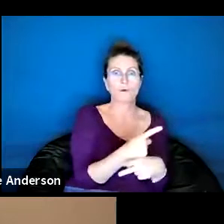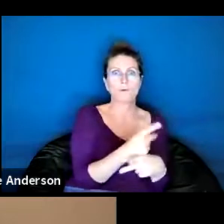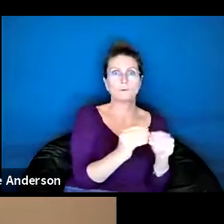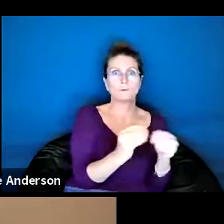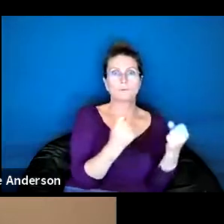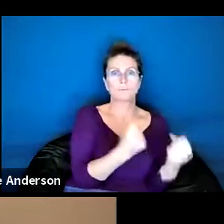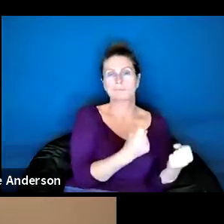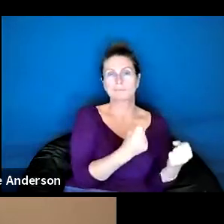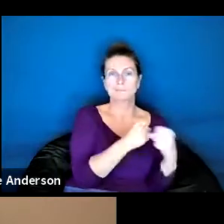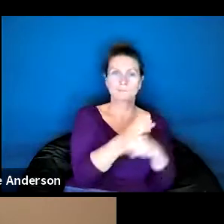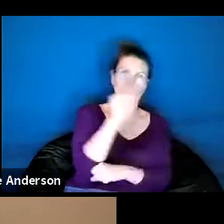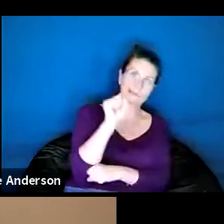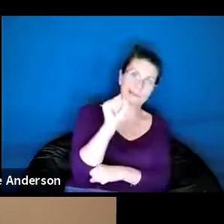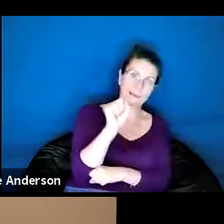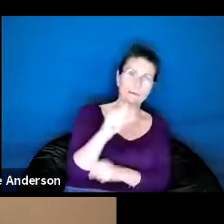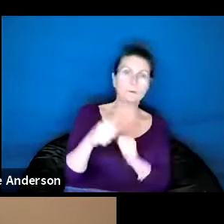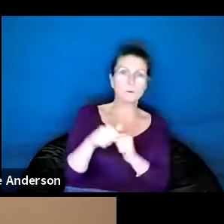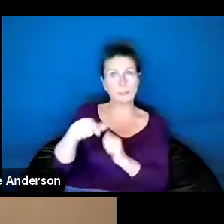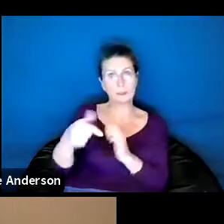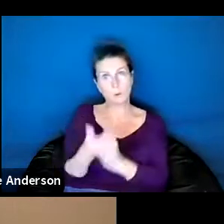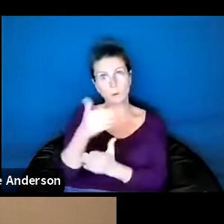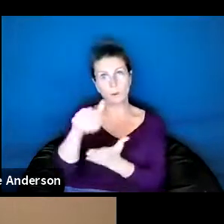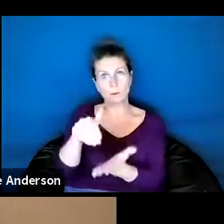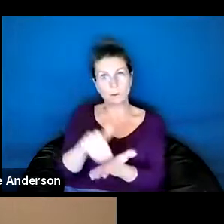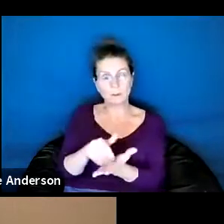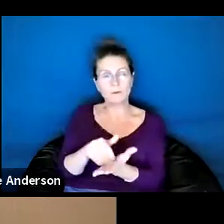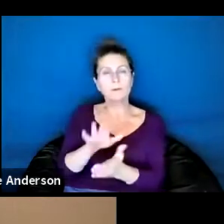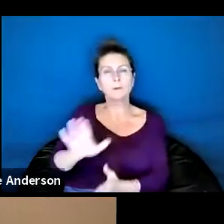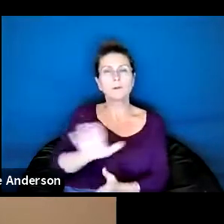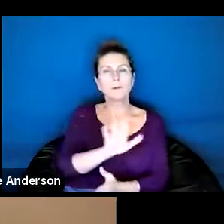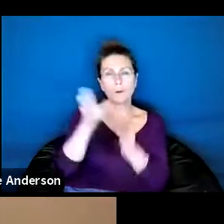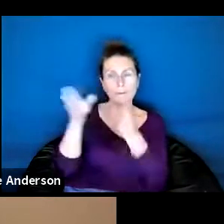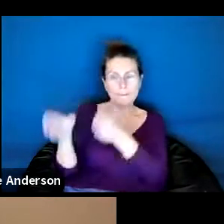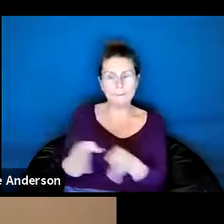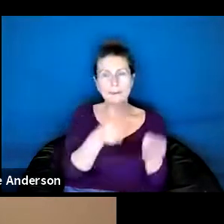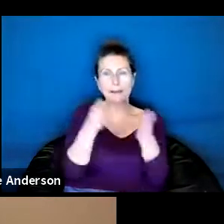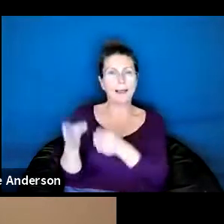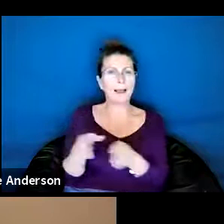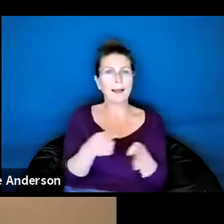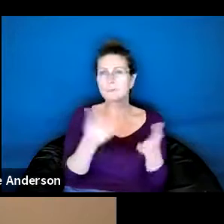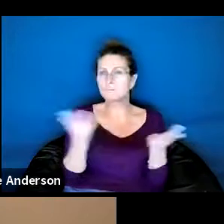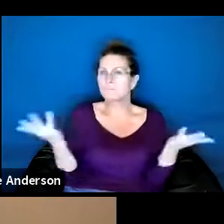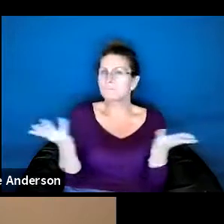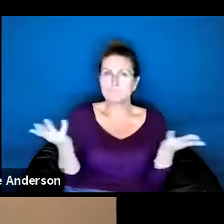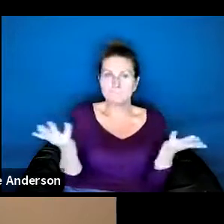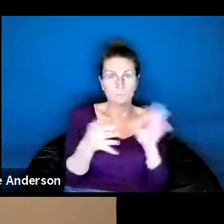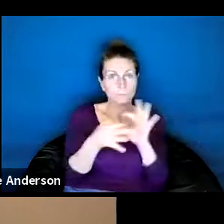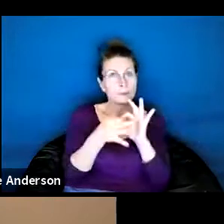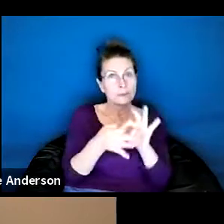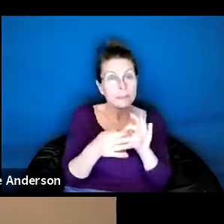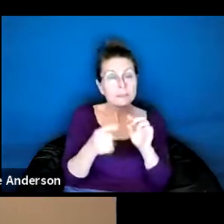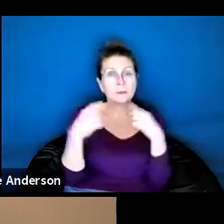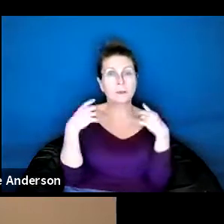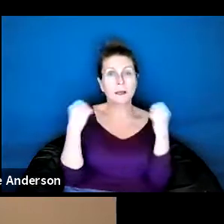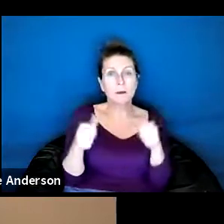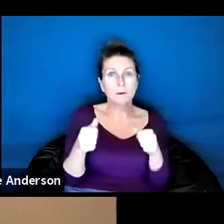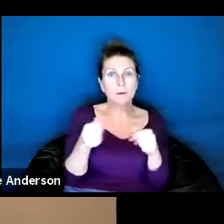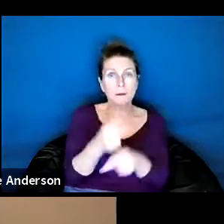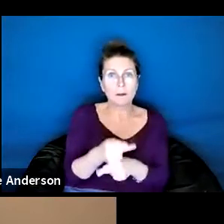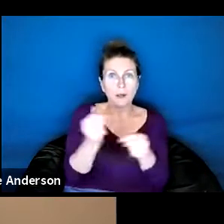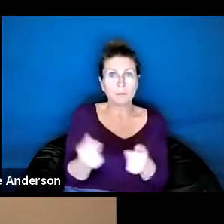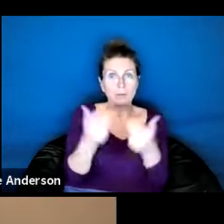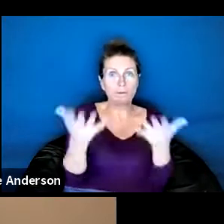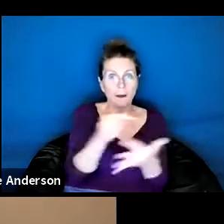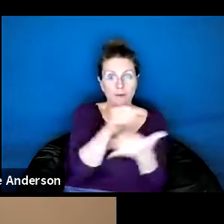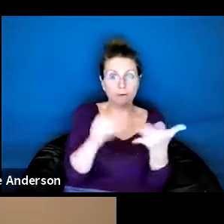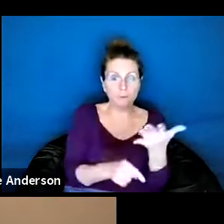new center, plan to engage with healthcare providers or professionals, doctors, pharmacists, nurses, and